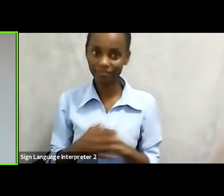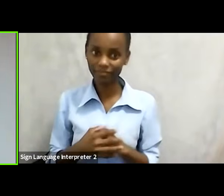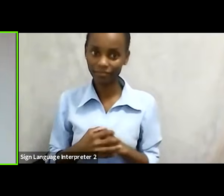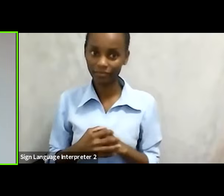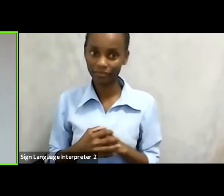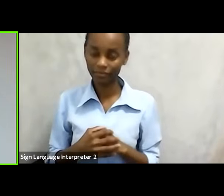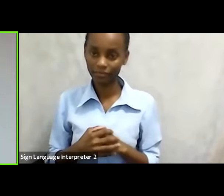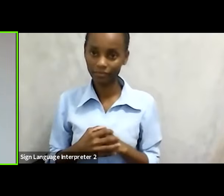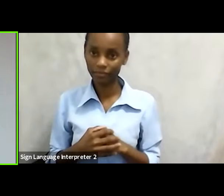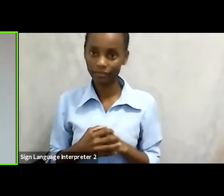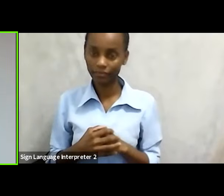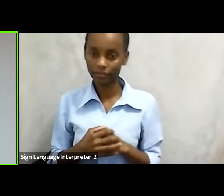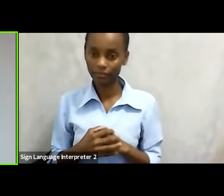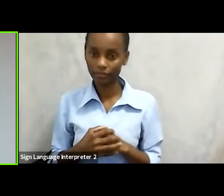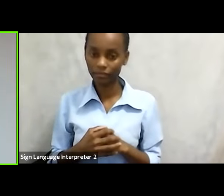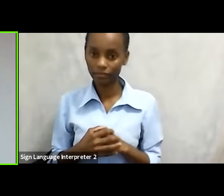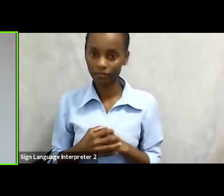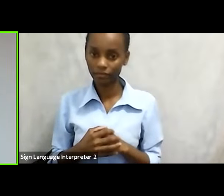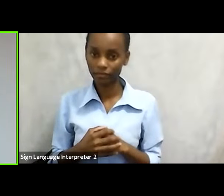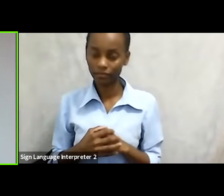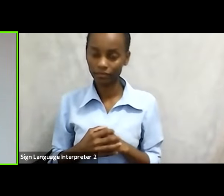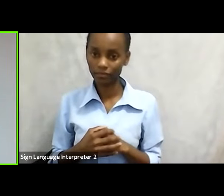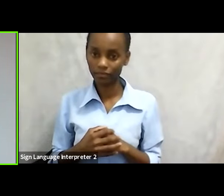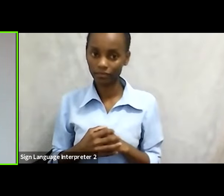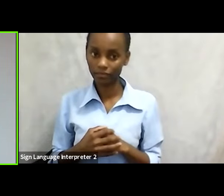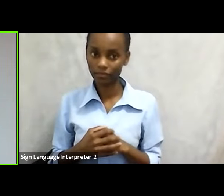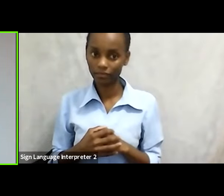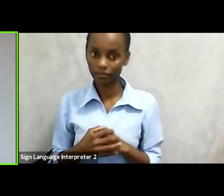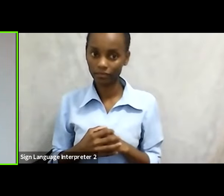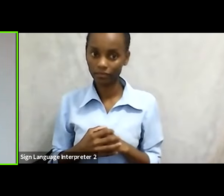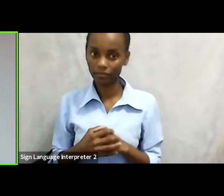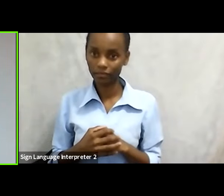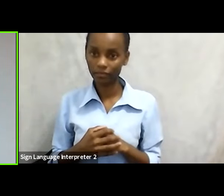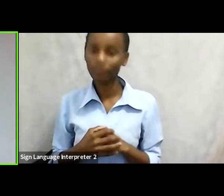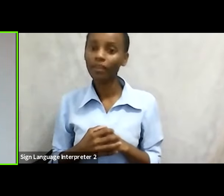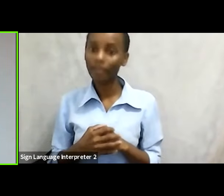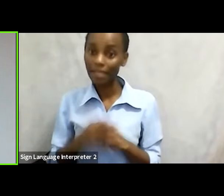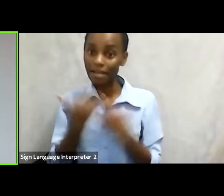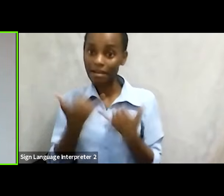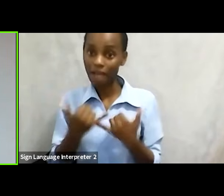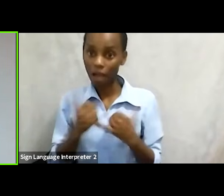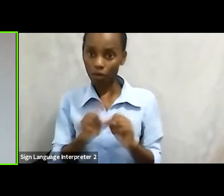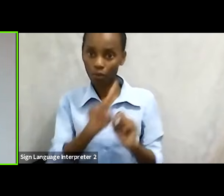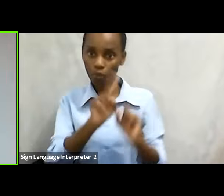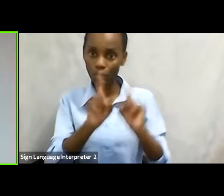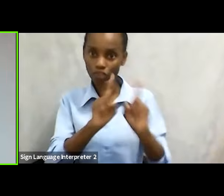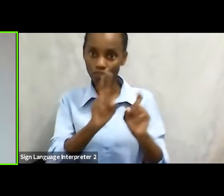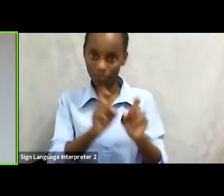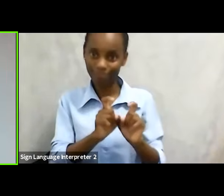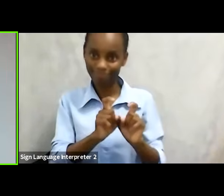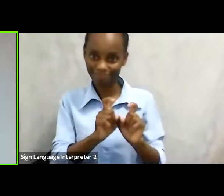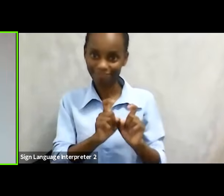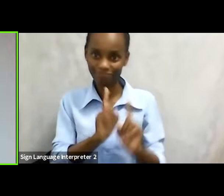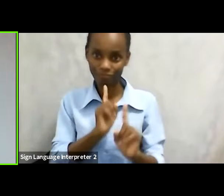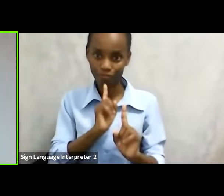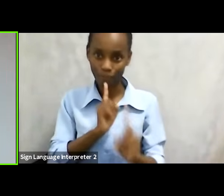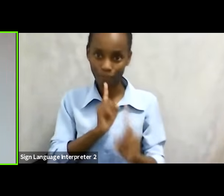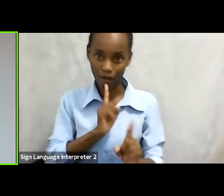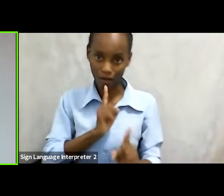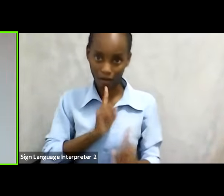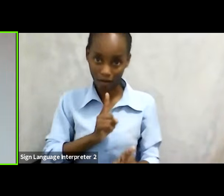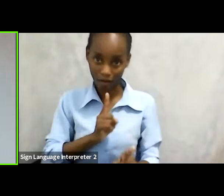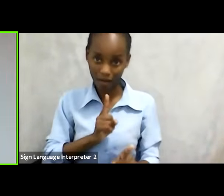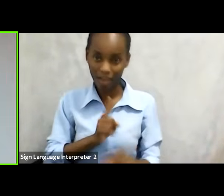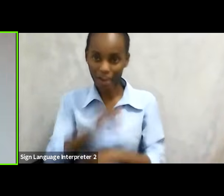our session, which is the Q's and A's. Don't remember, we have a survey at the end of the